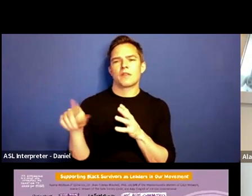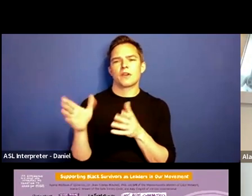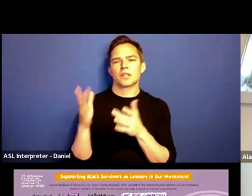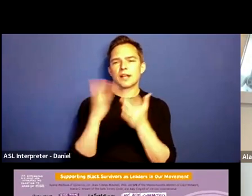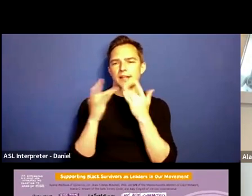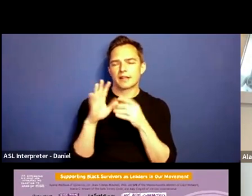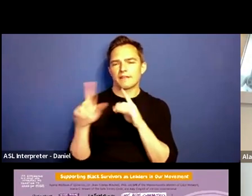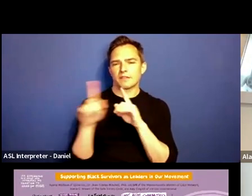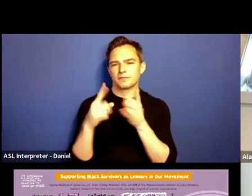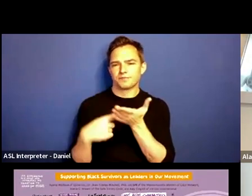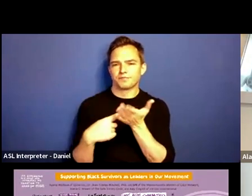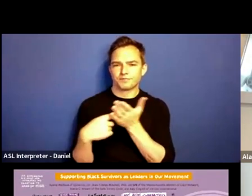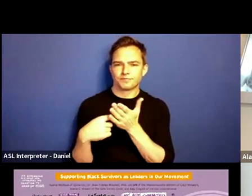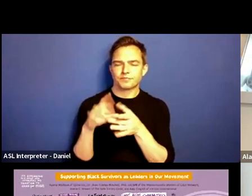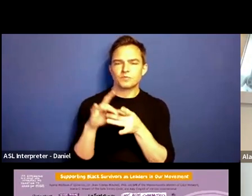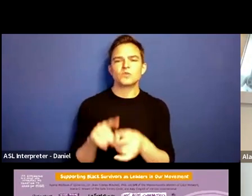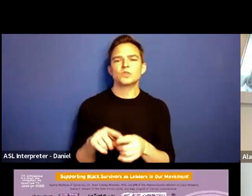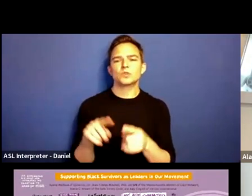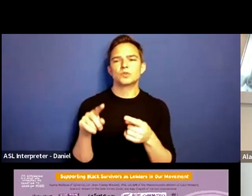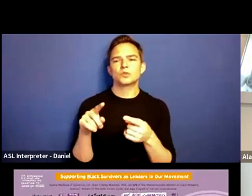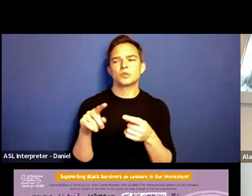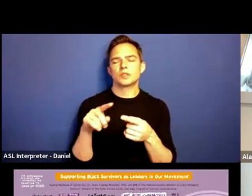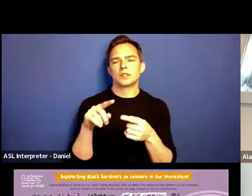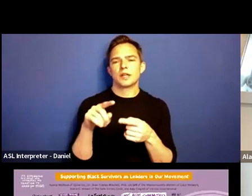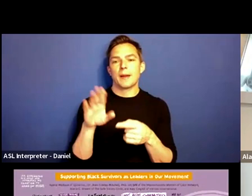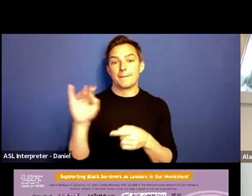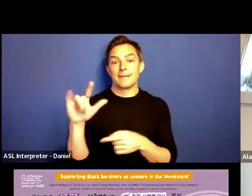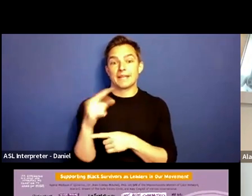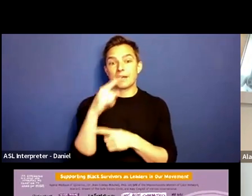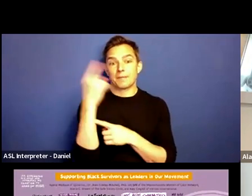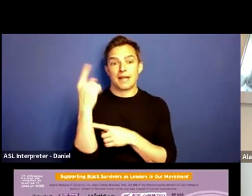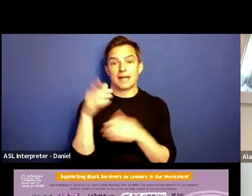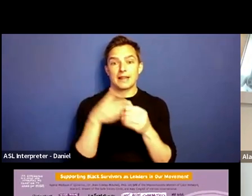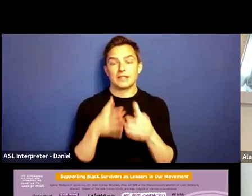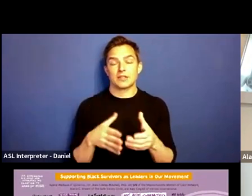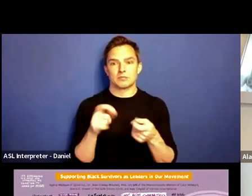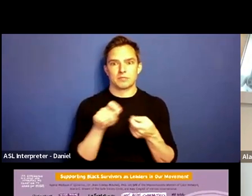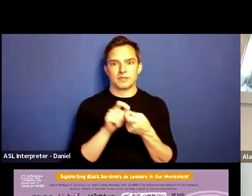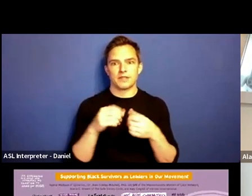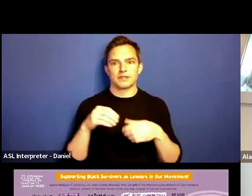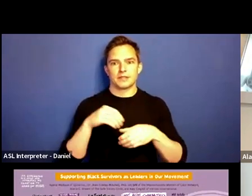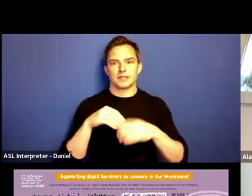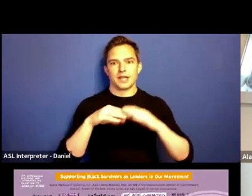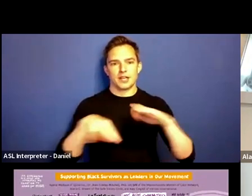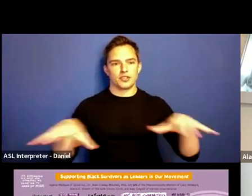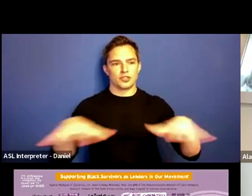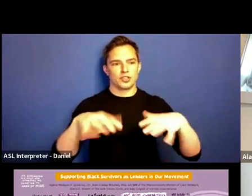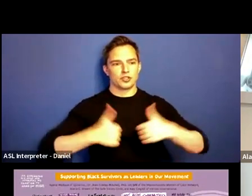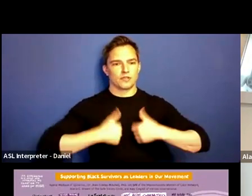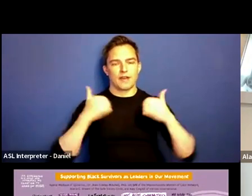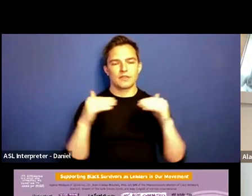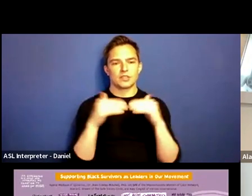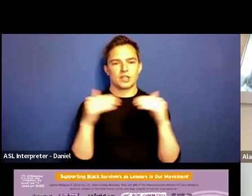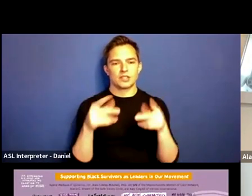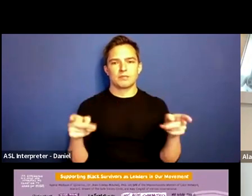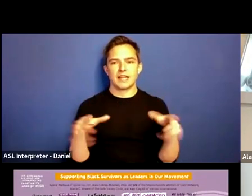conversations around the realities of being a Black leader, especially in the survivor justice space, because a lot of people think that these